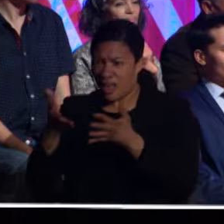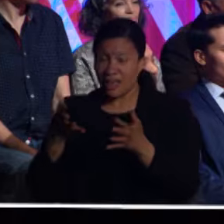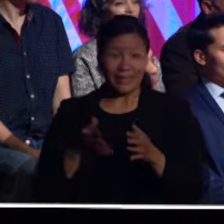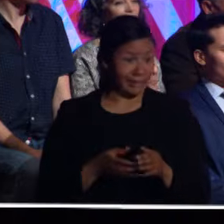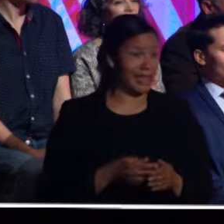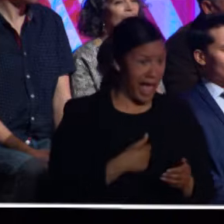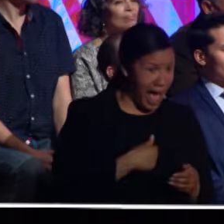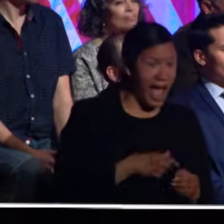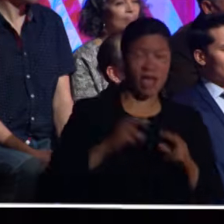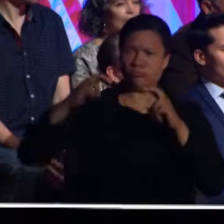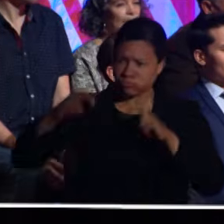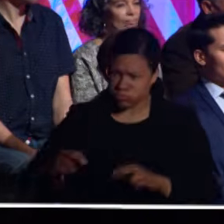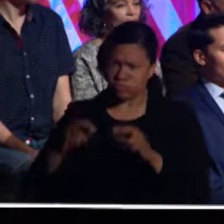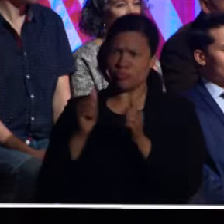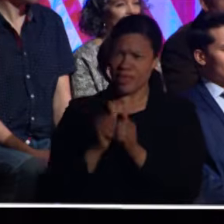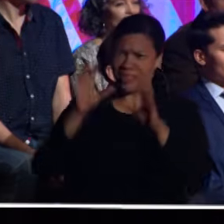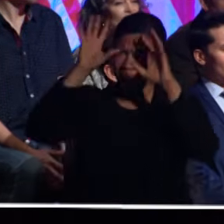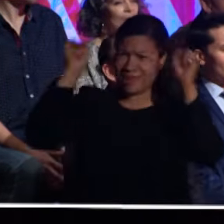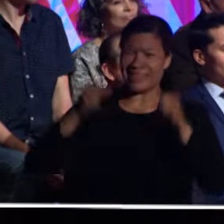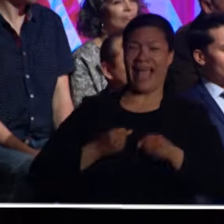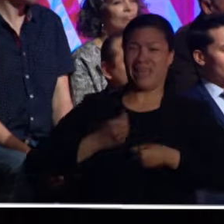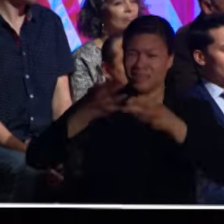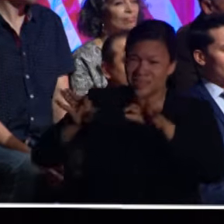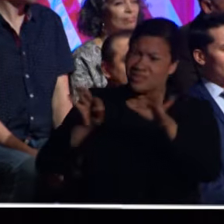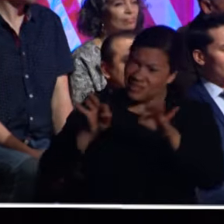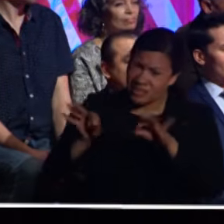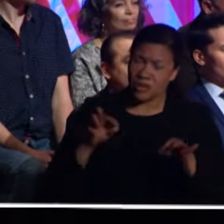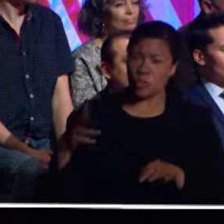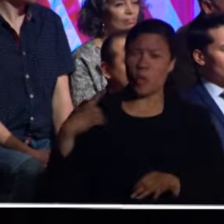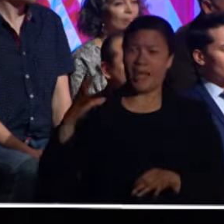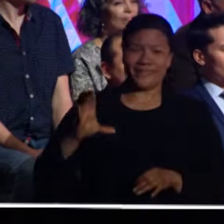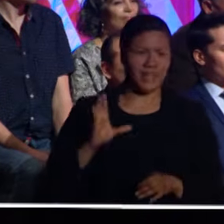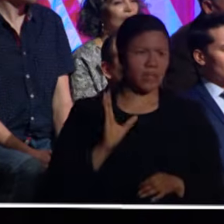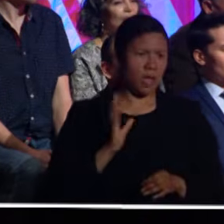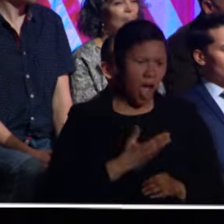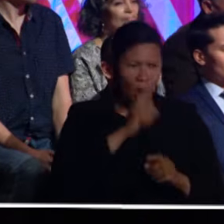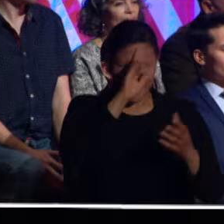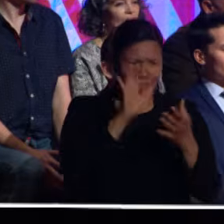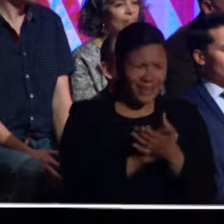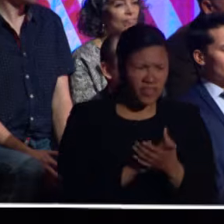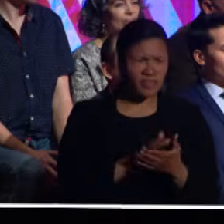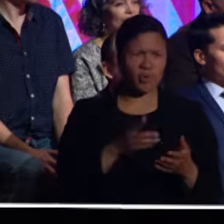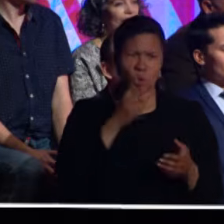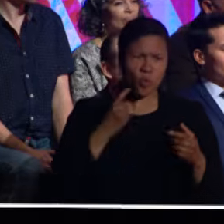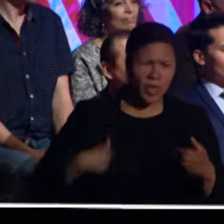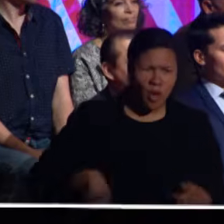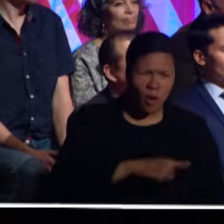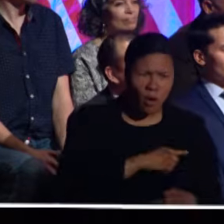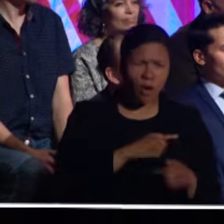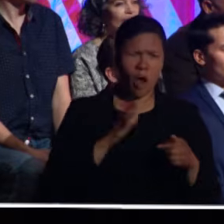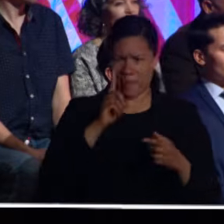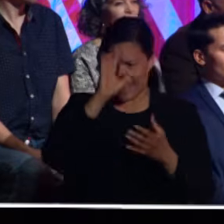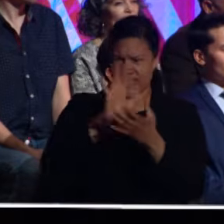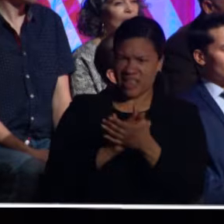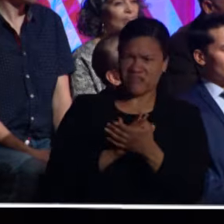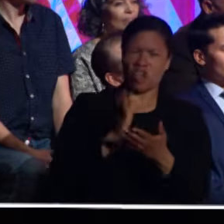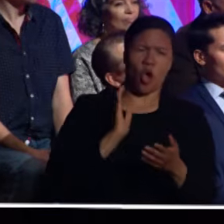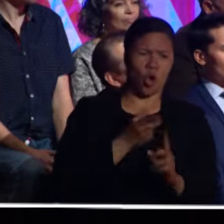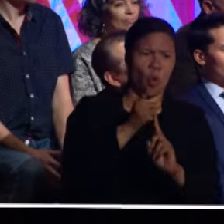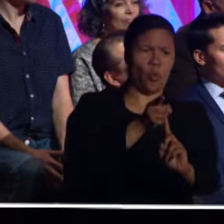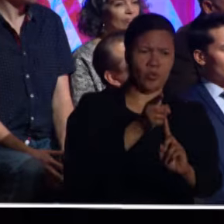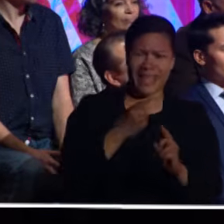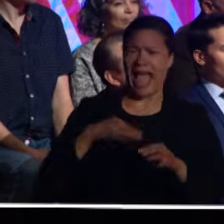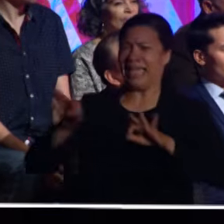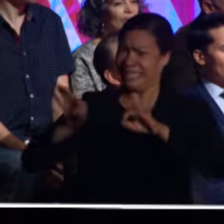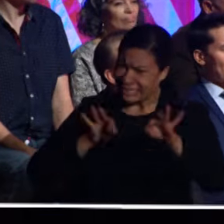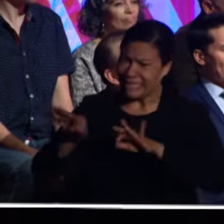and telling him who we are, what we believe, and where we are heading as a city. Like I've said